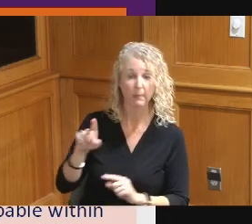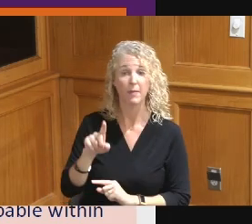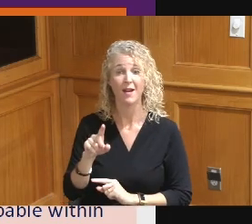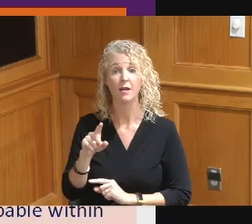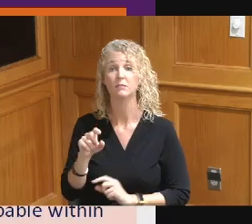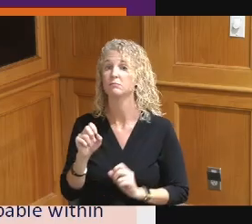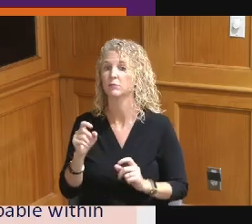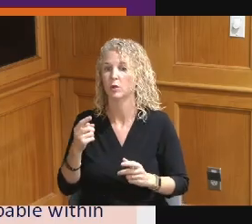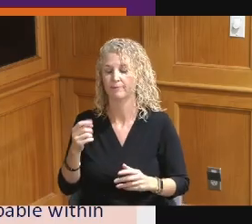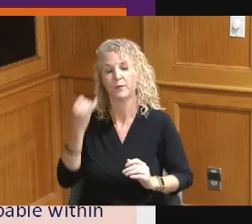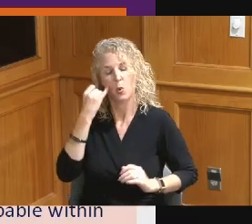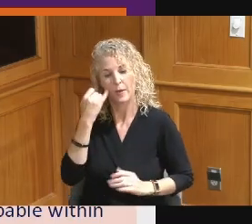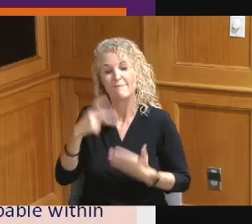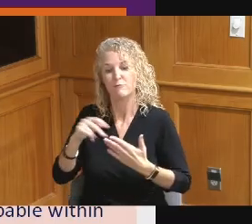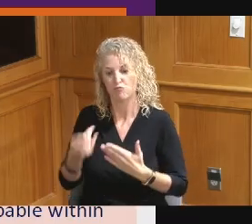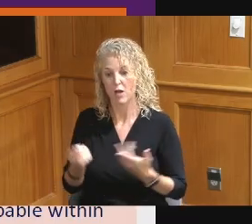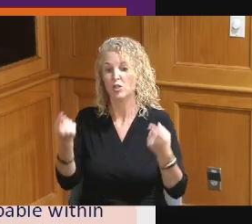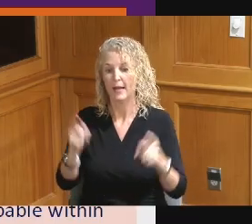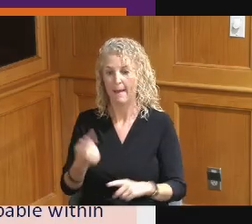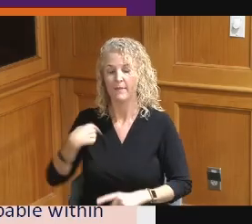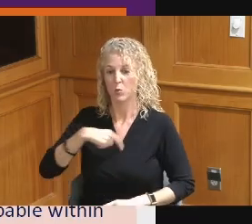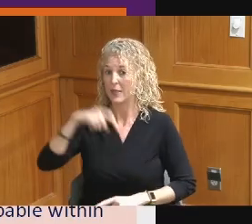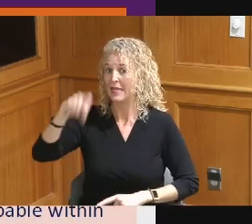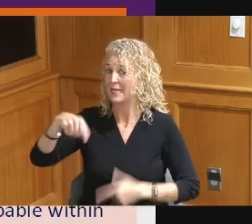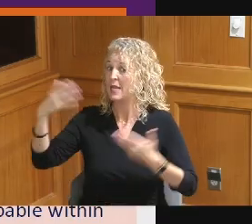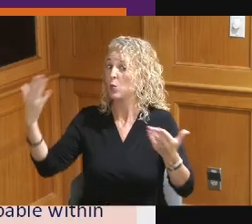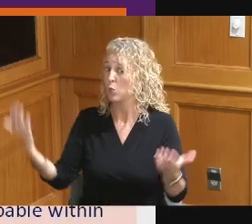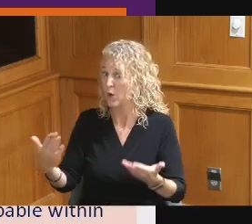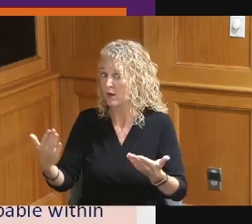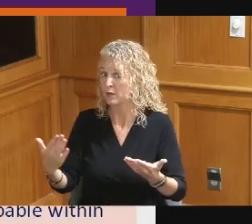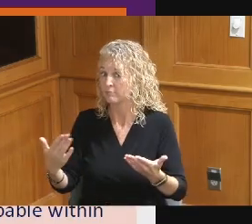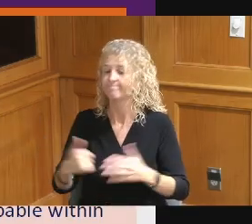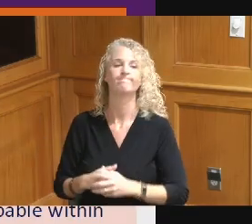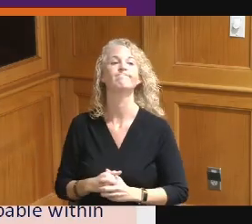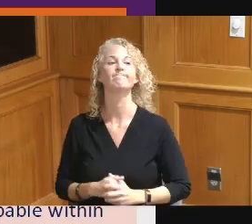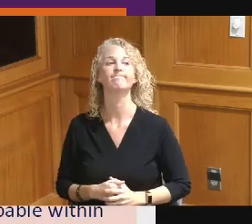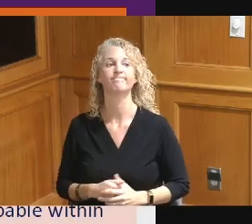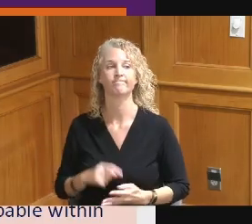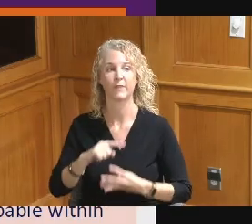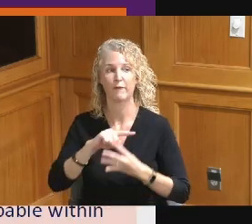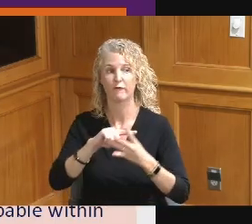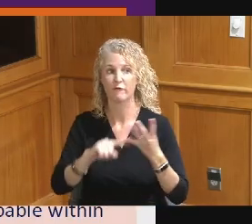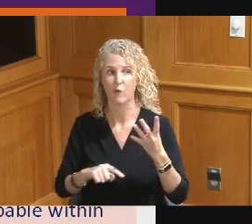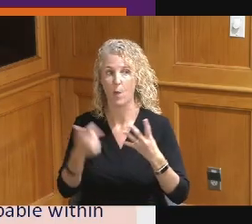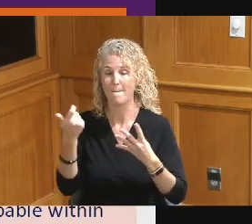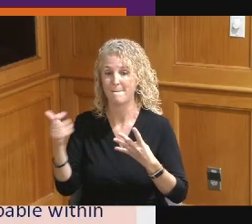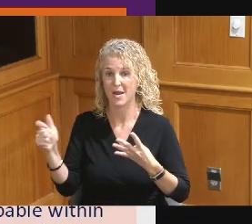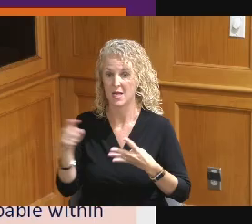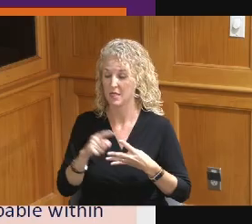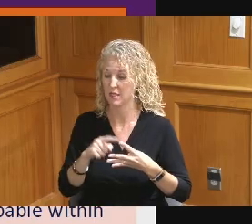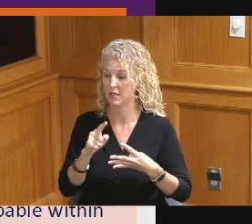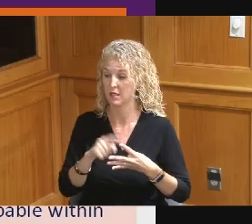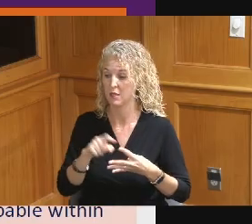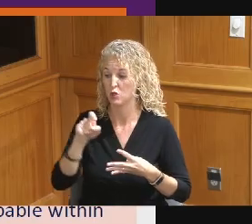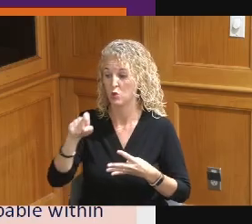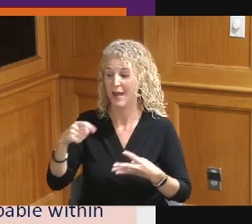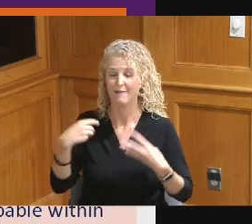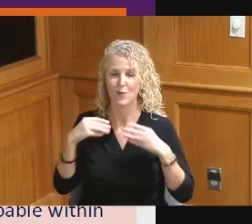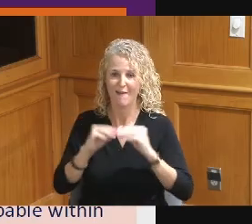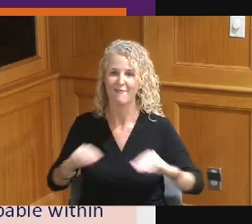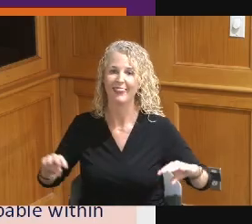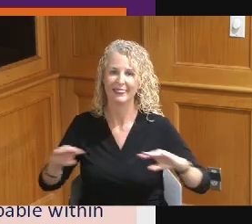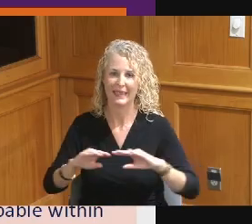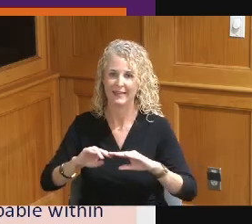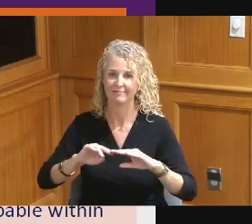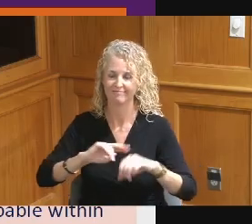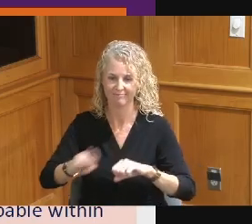think about what you need in all of these categories to have one of these projects happen, these are the 4 major categories. The first is you have to have land. And for